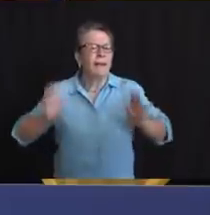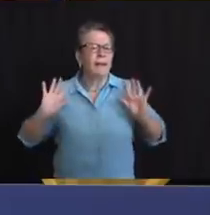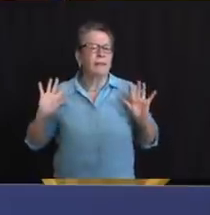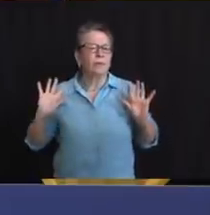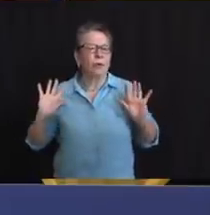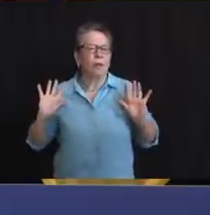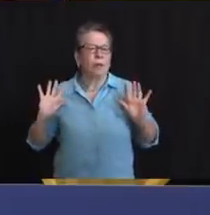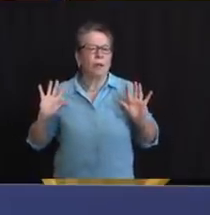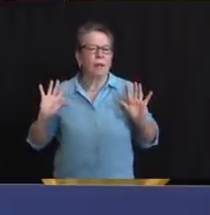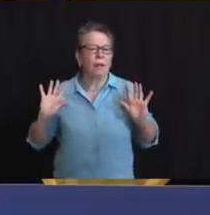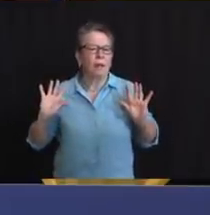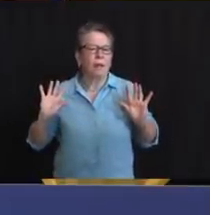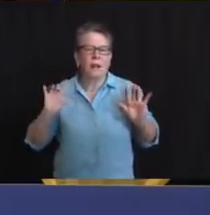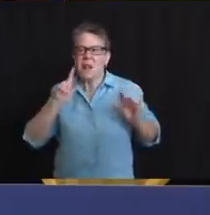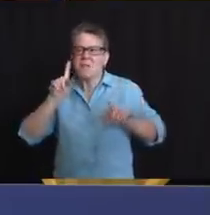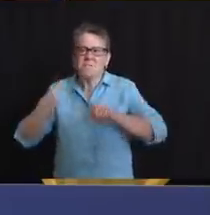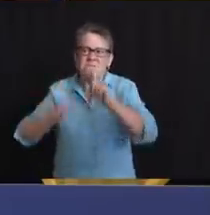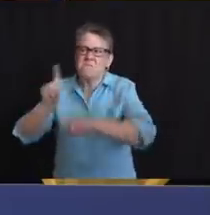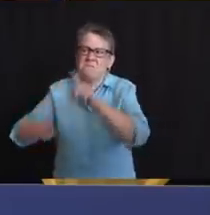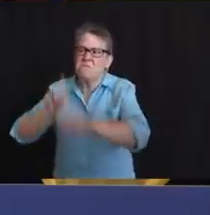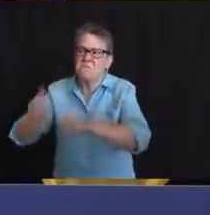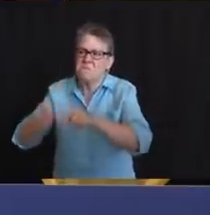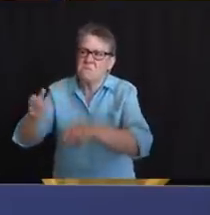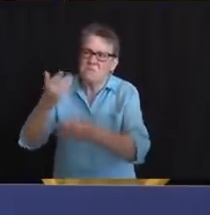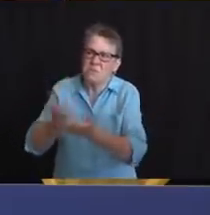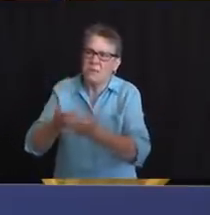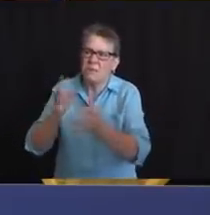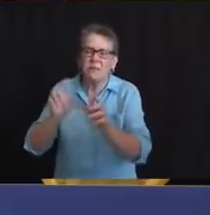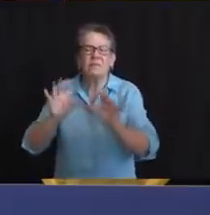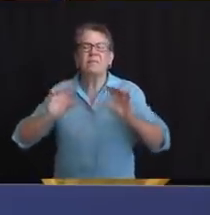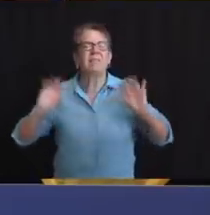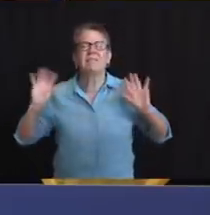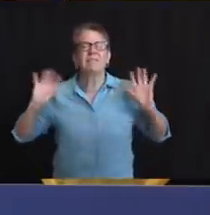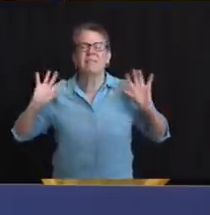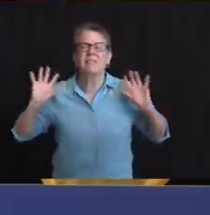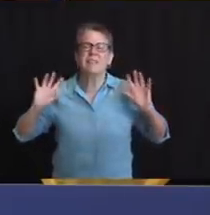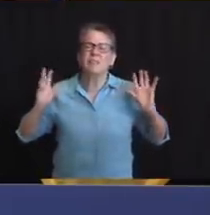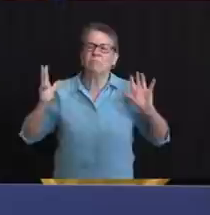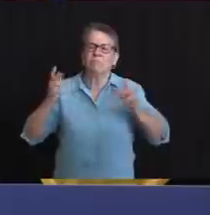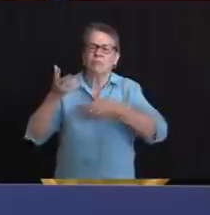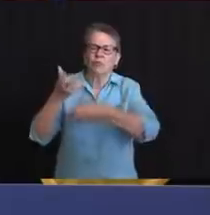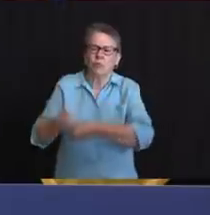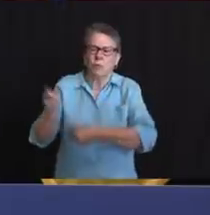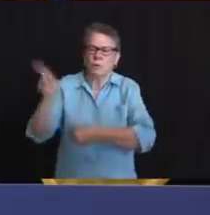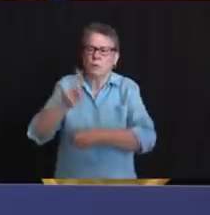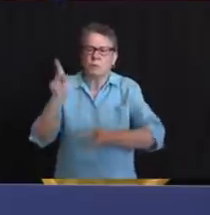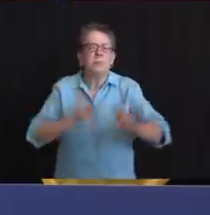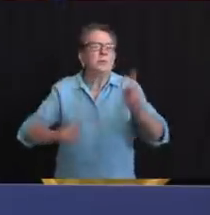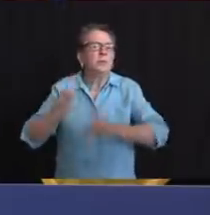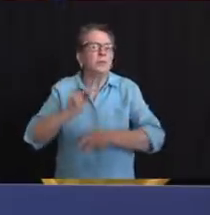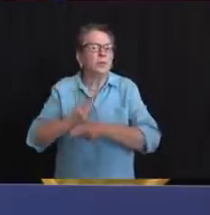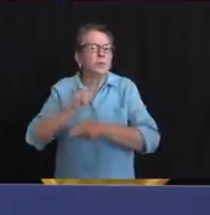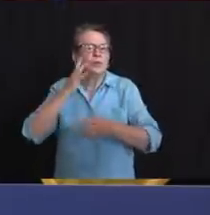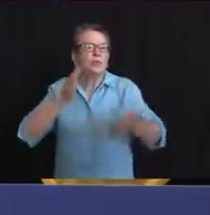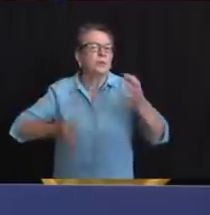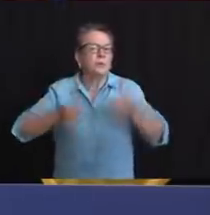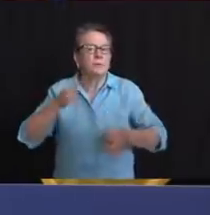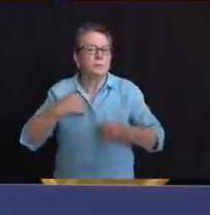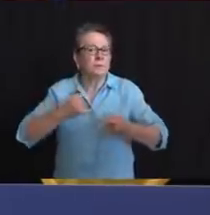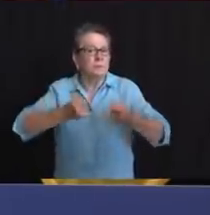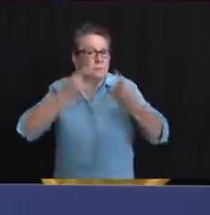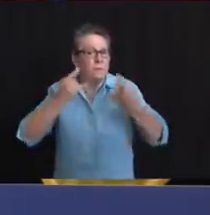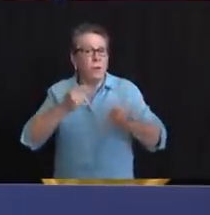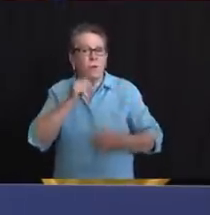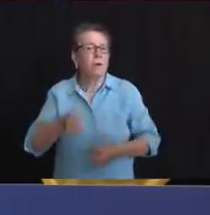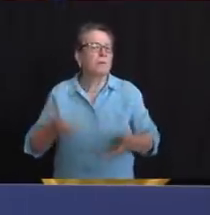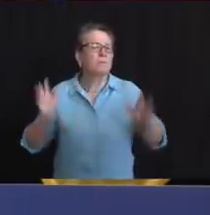take the personal responsibility to do the right thing. I don't know that it impacts my view on vaccine passports. My biggest concern,